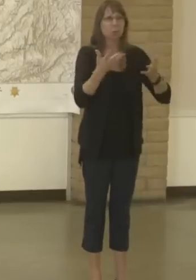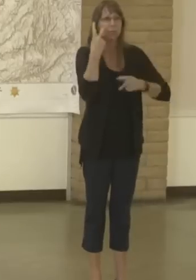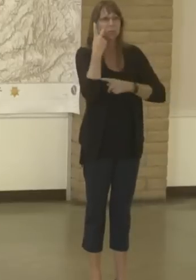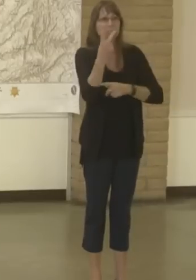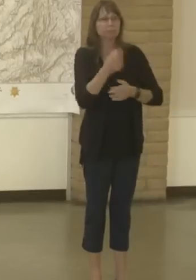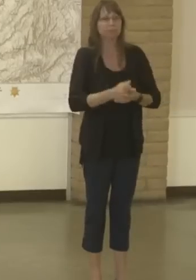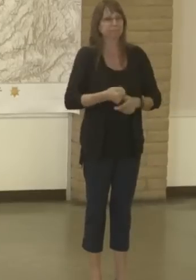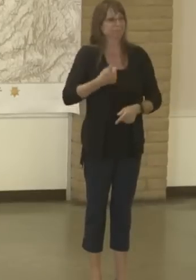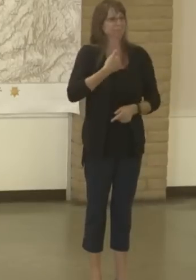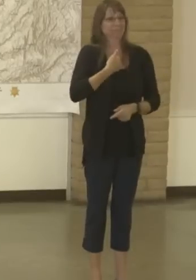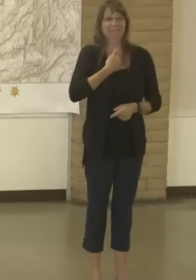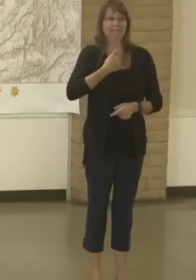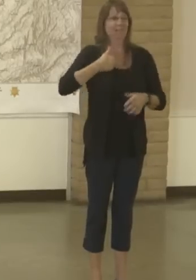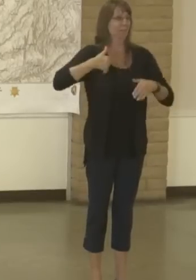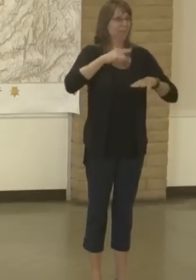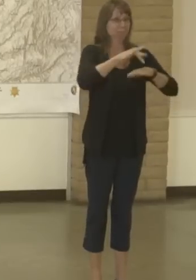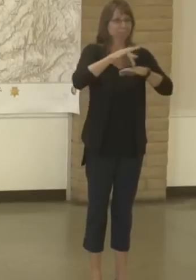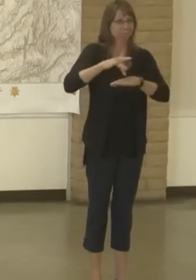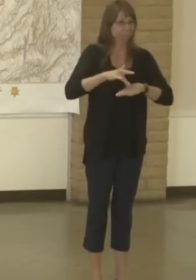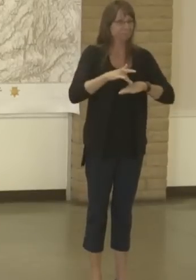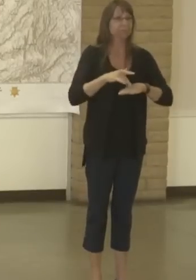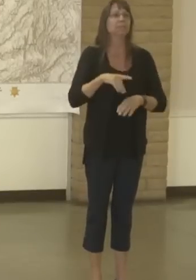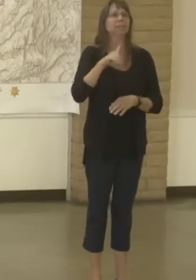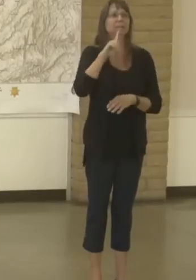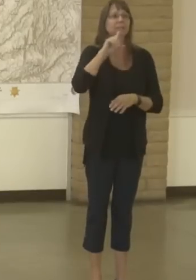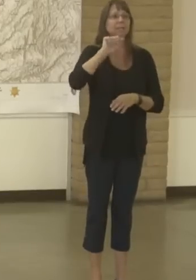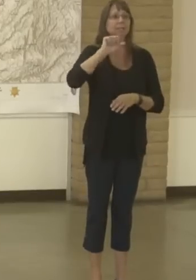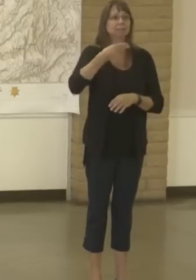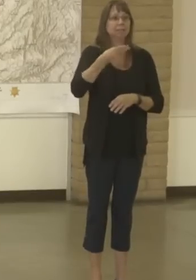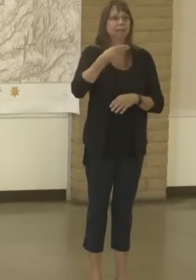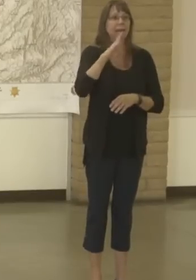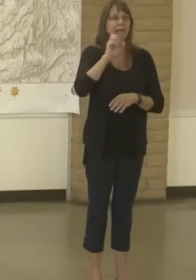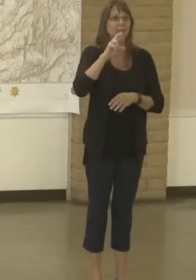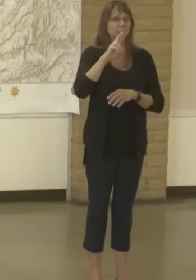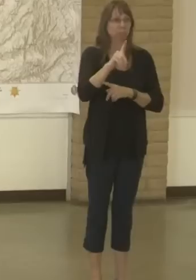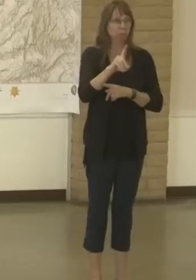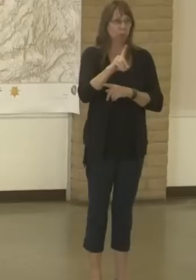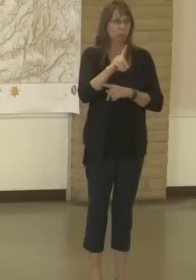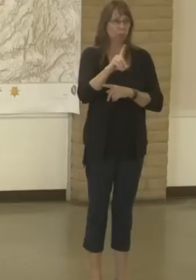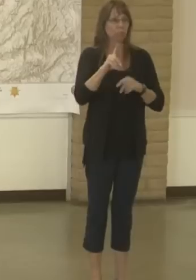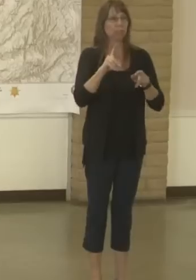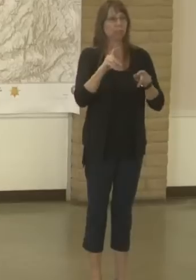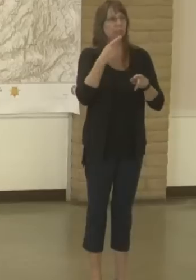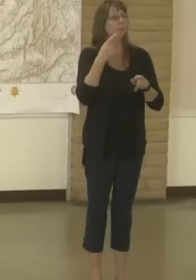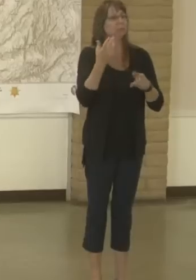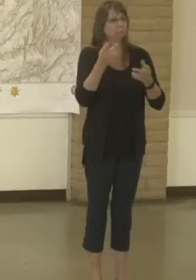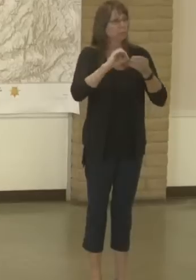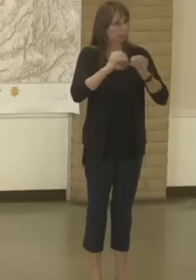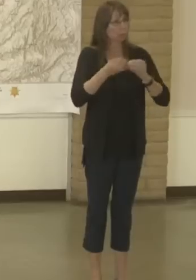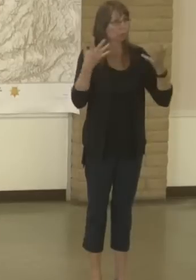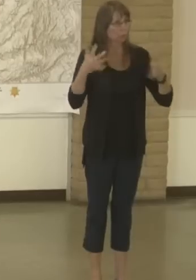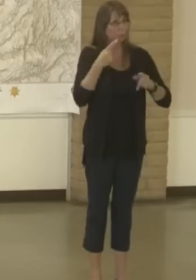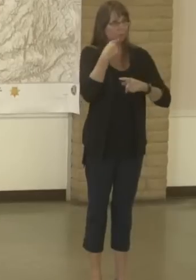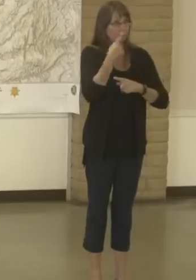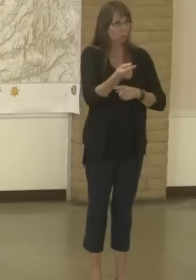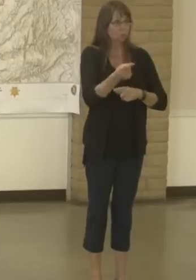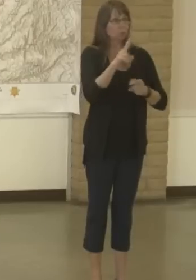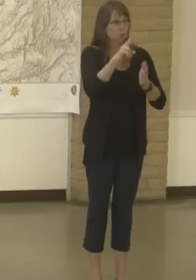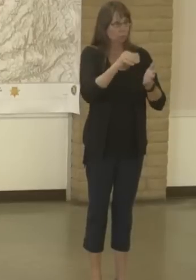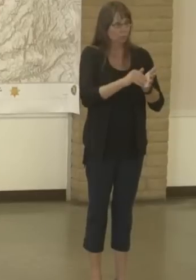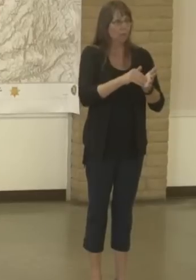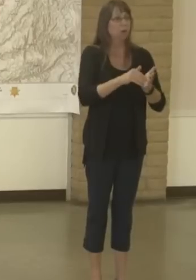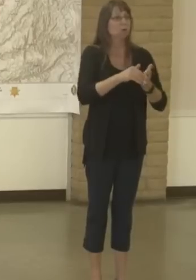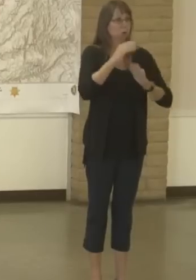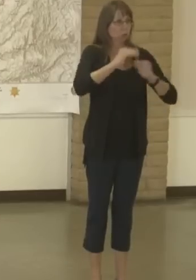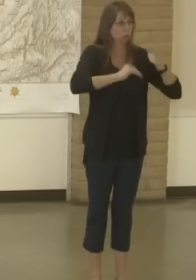So I haven't been out there, but from the dashboard, they gave us the number, the 2,000 damaged or destroyed structures. The operations section chief